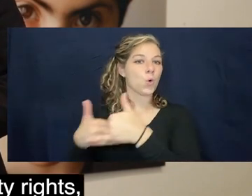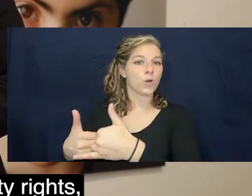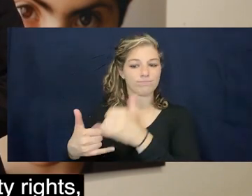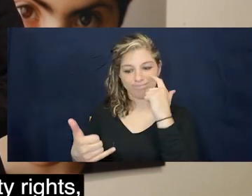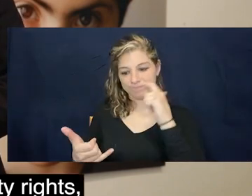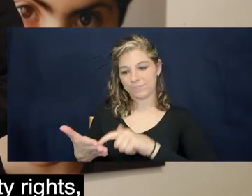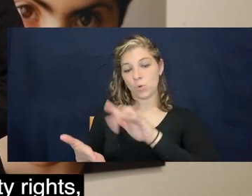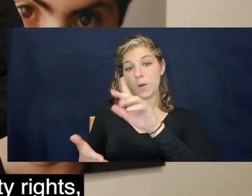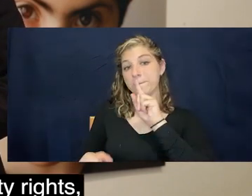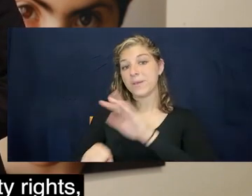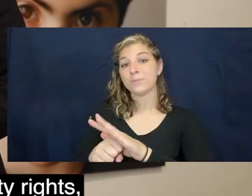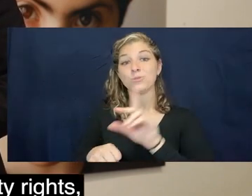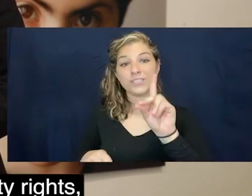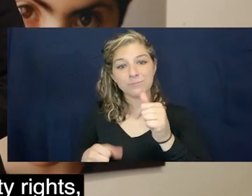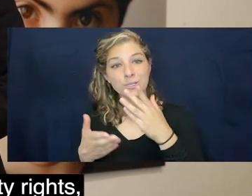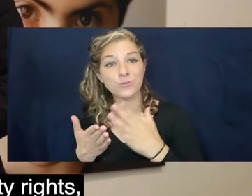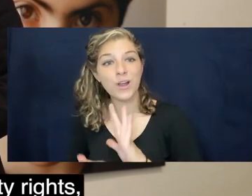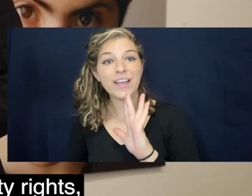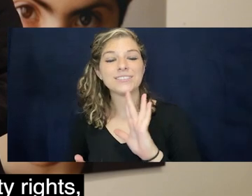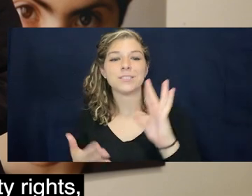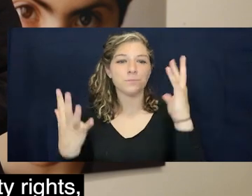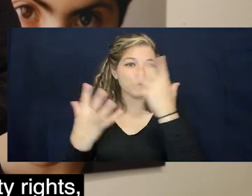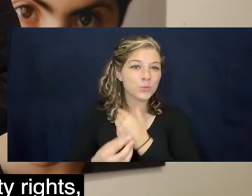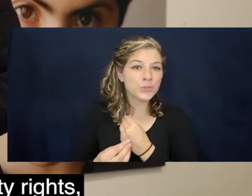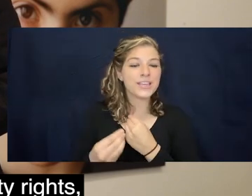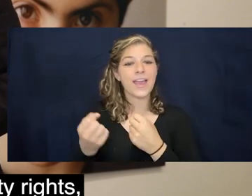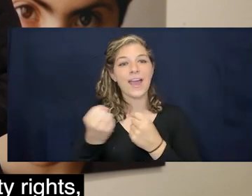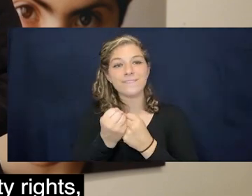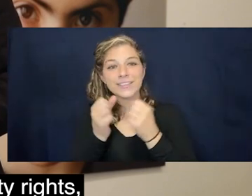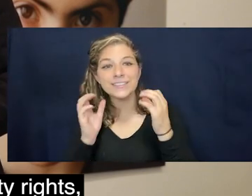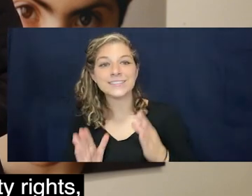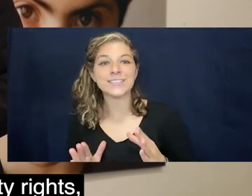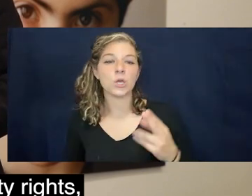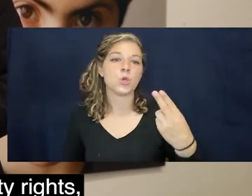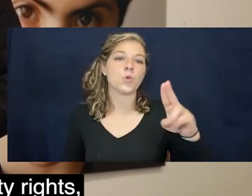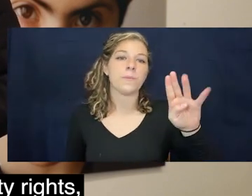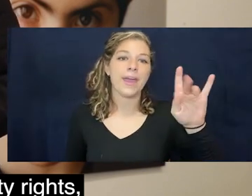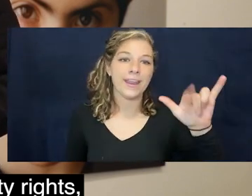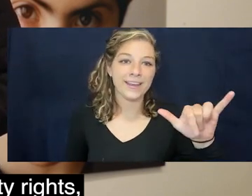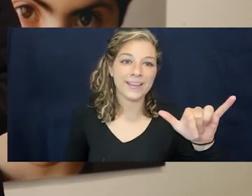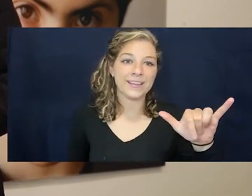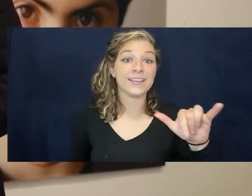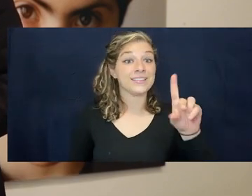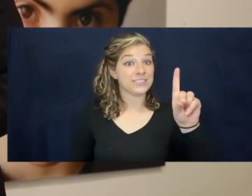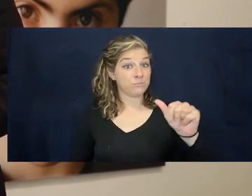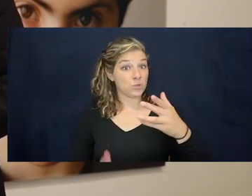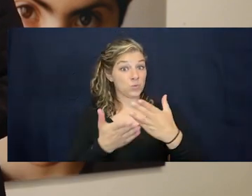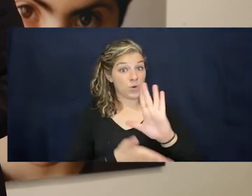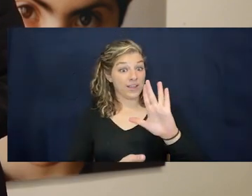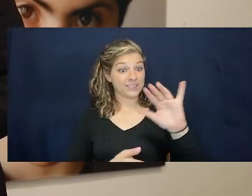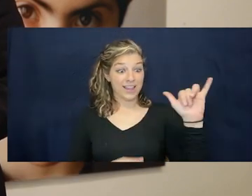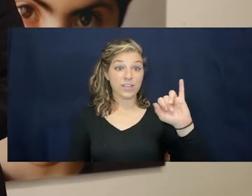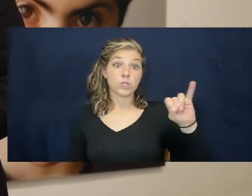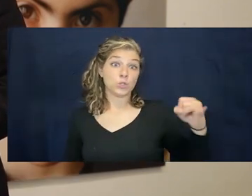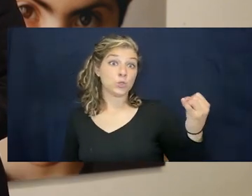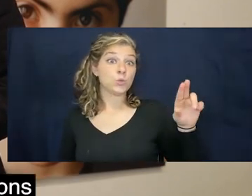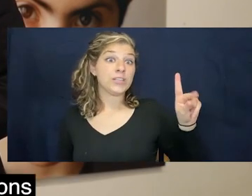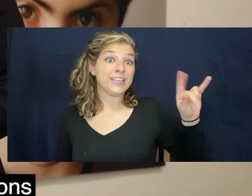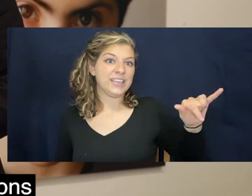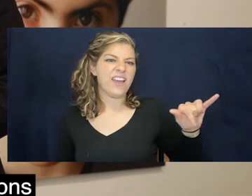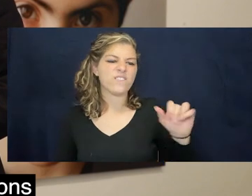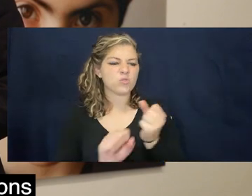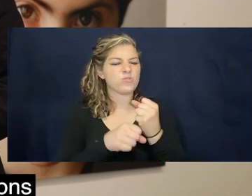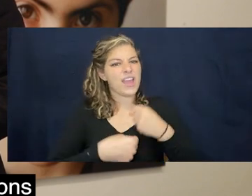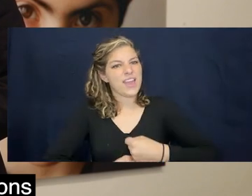in recognition of your commitment to disability rights, beauty, advocacy, and humanity. Disability rights pioneers like Judith Heumann